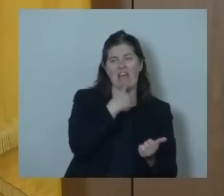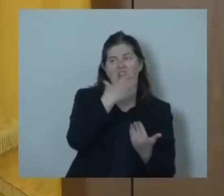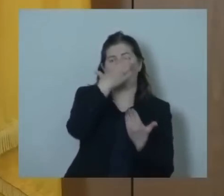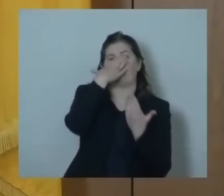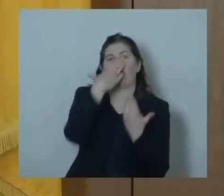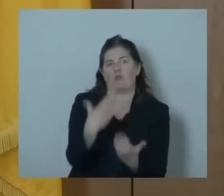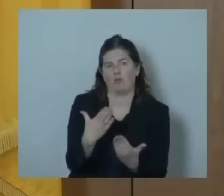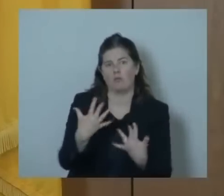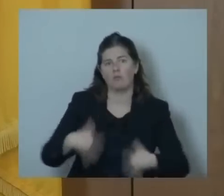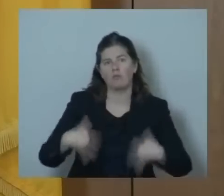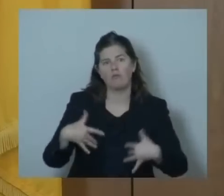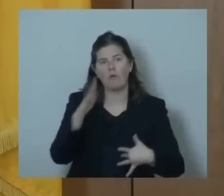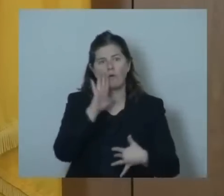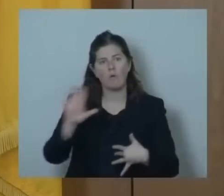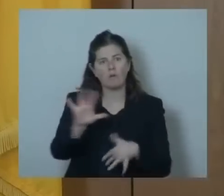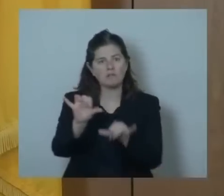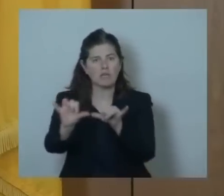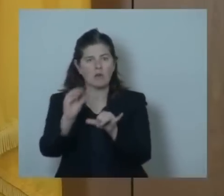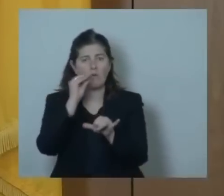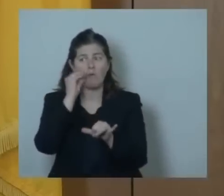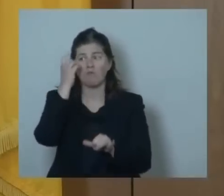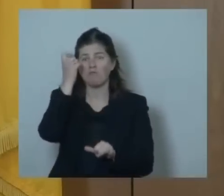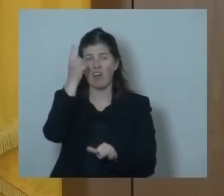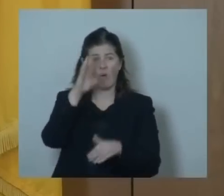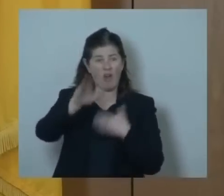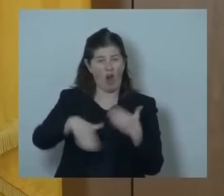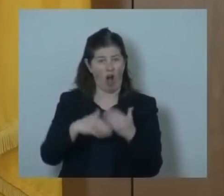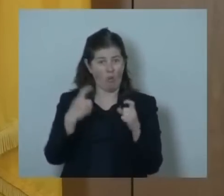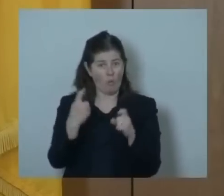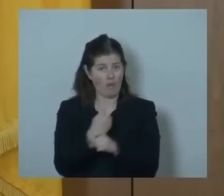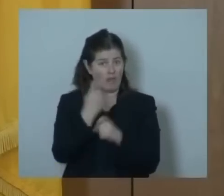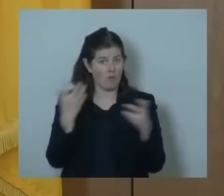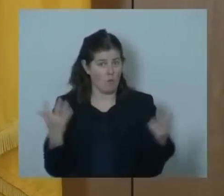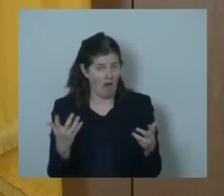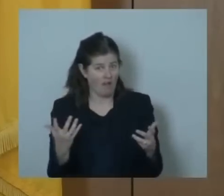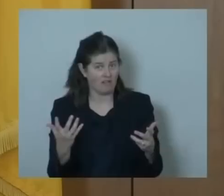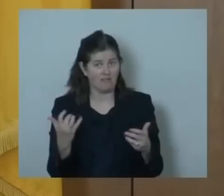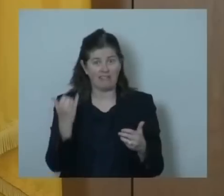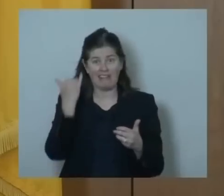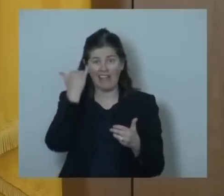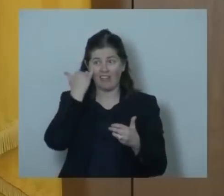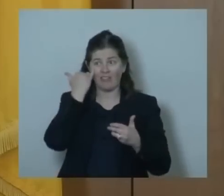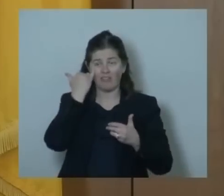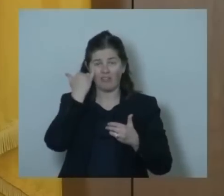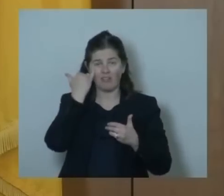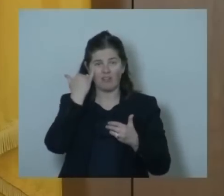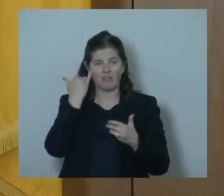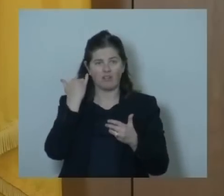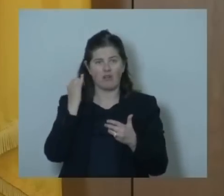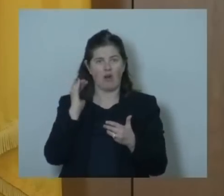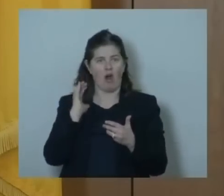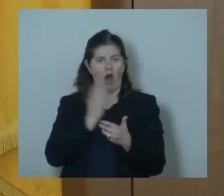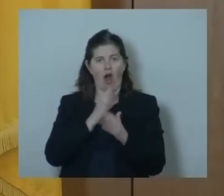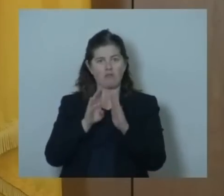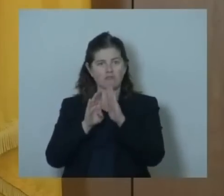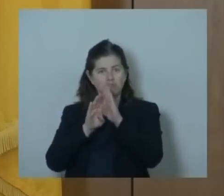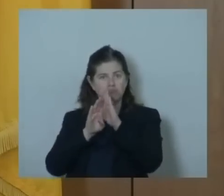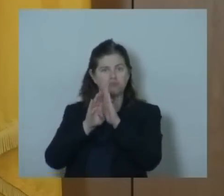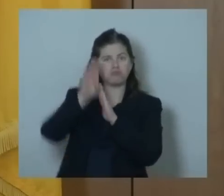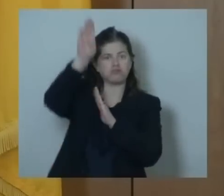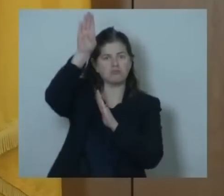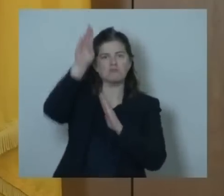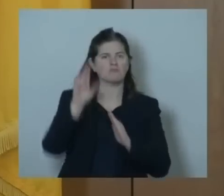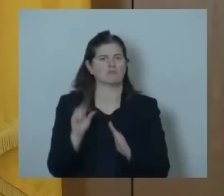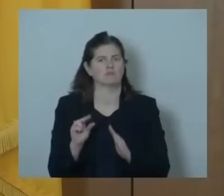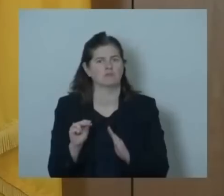you. We win if we don't have, the kind of peak issues where